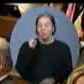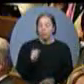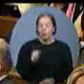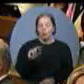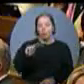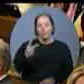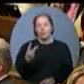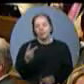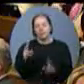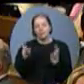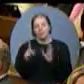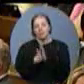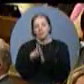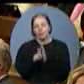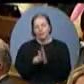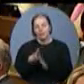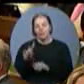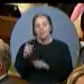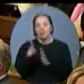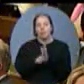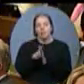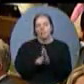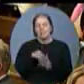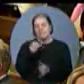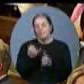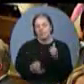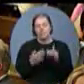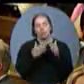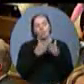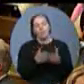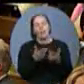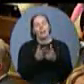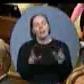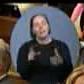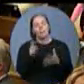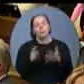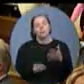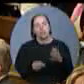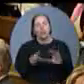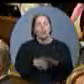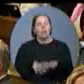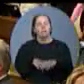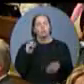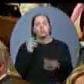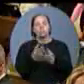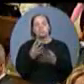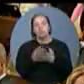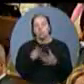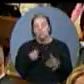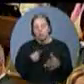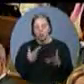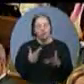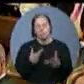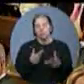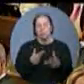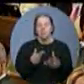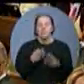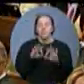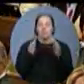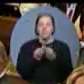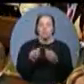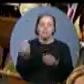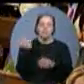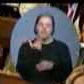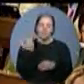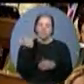support those families who don't want to be victimized over and over again at parole hearings. We stand by those victims, Mr. Speaker. Now, the Liberals and the NDP